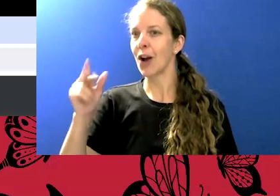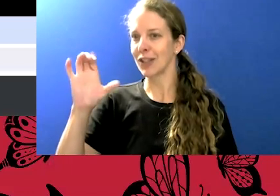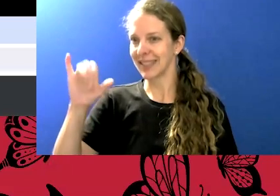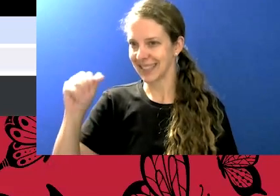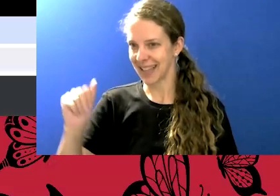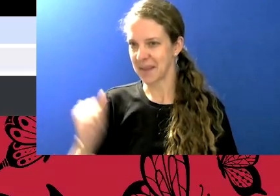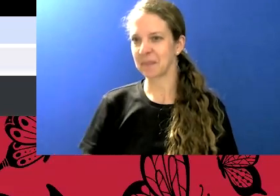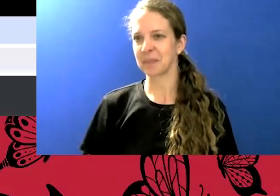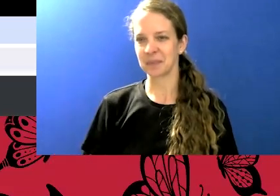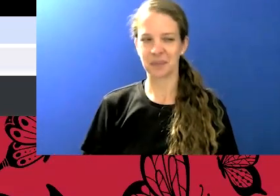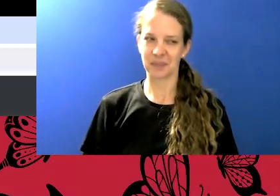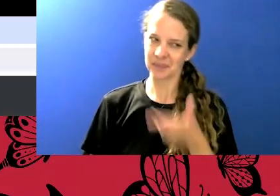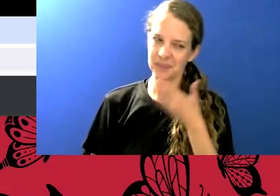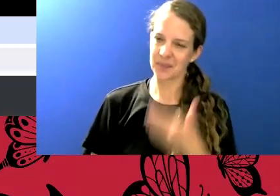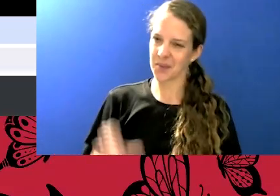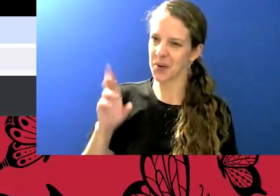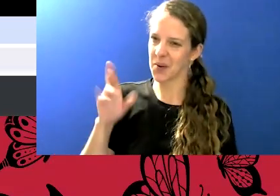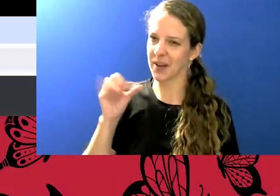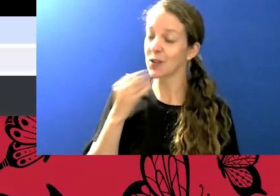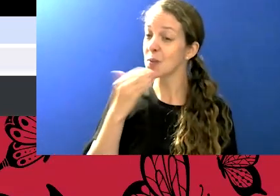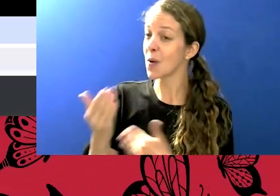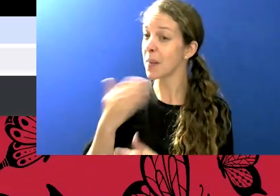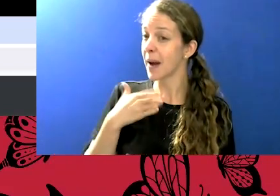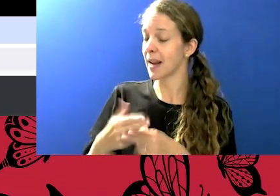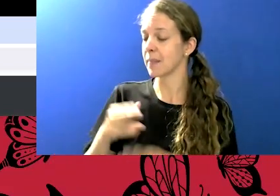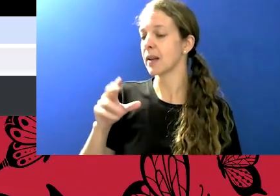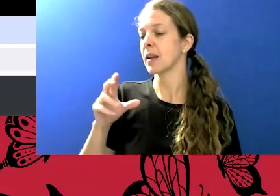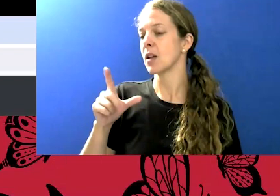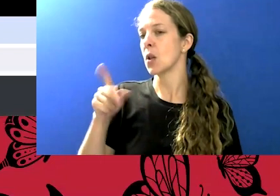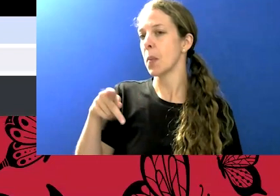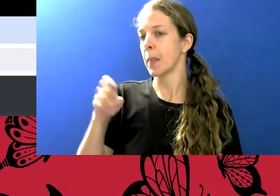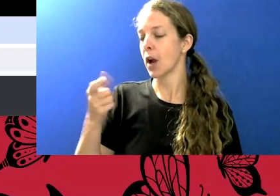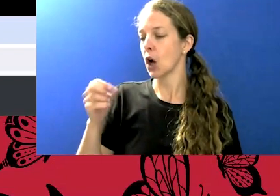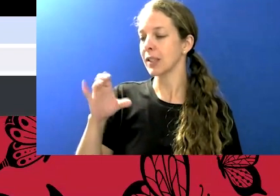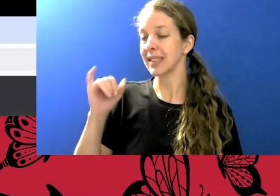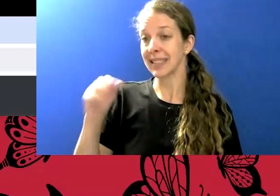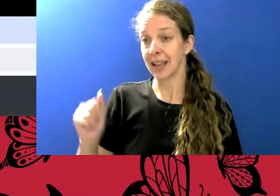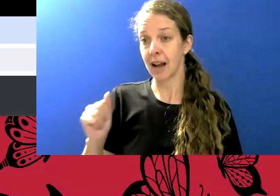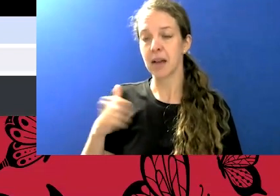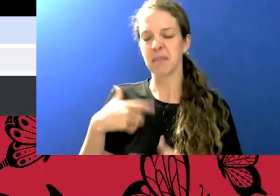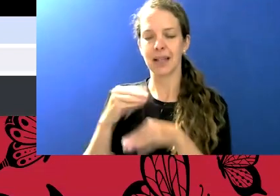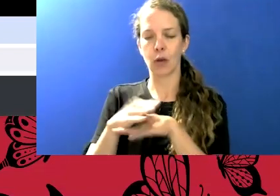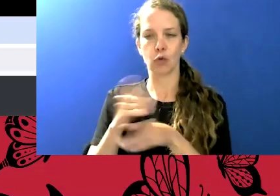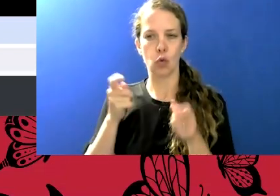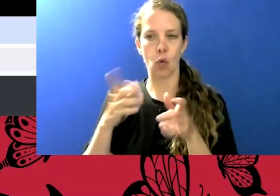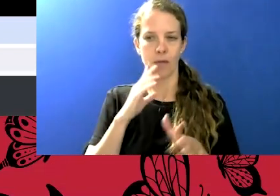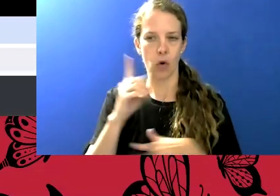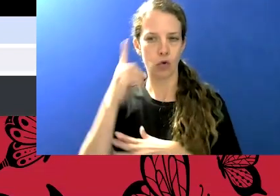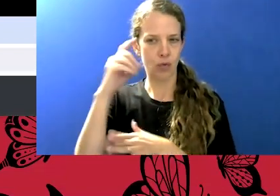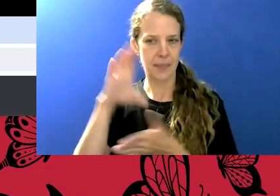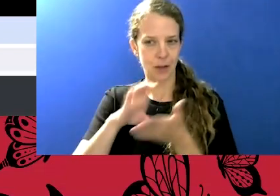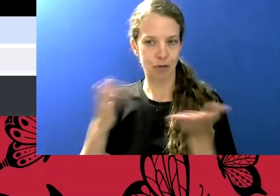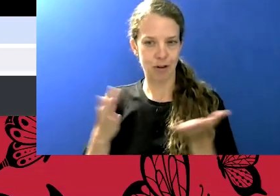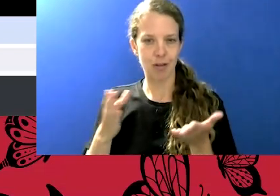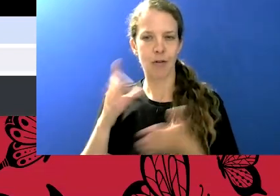Okay. Well, good morning, everyone. My name is Lupita Garcia. I am the counselor coordinator for the Dream Center here at Fresno City